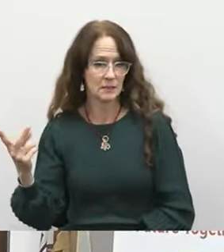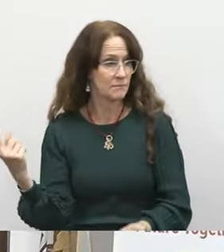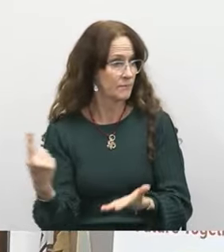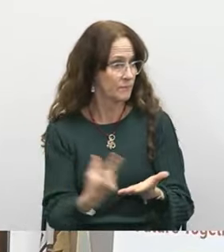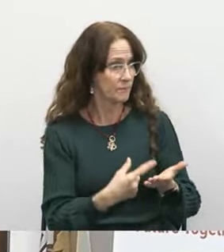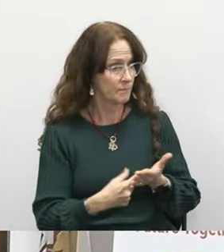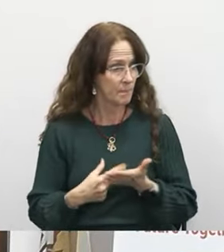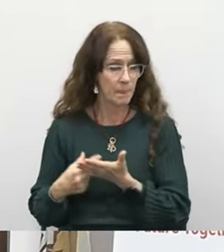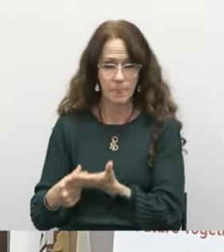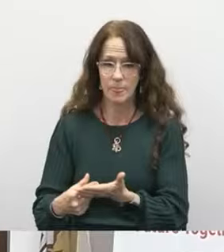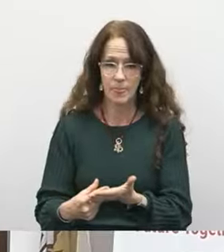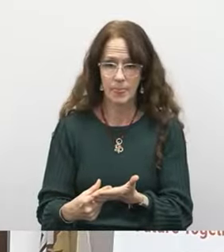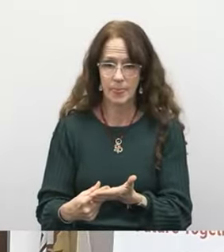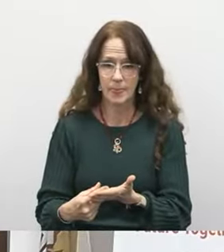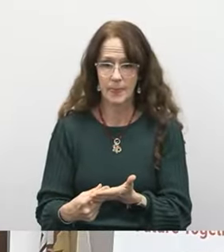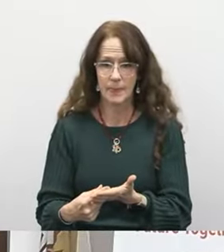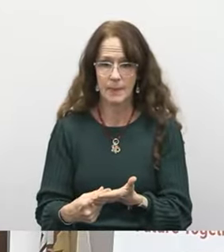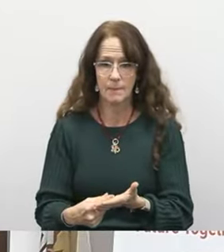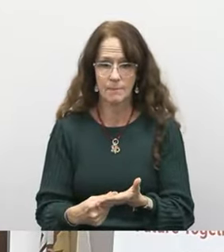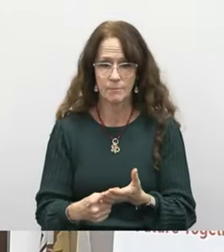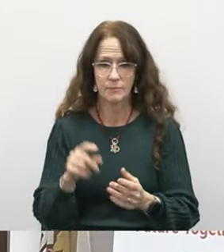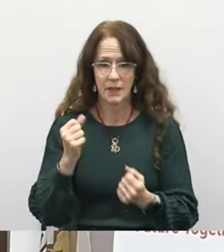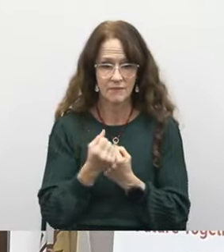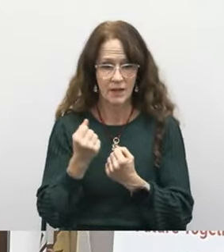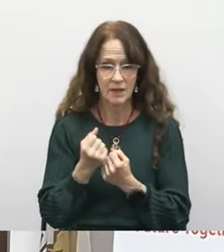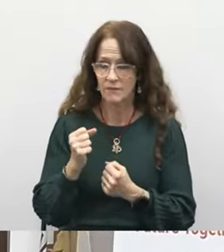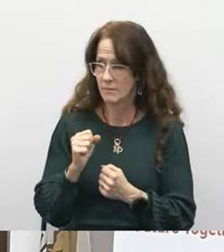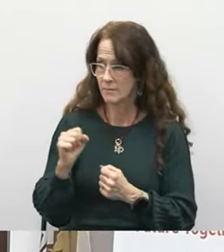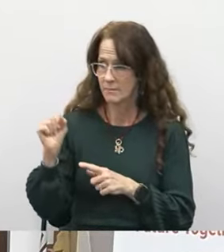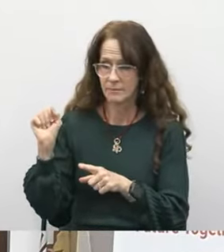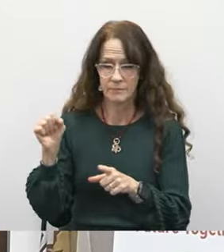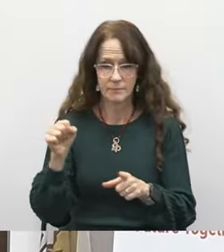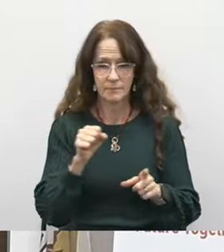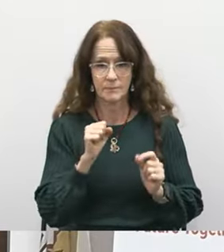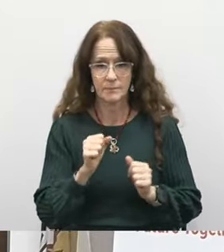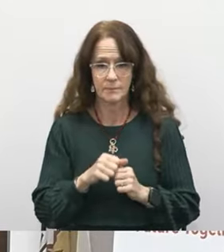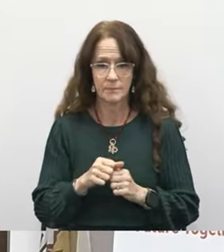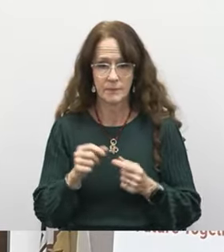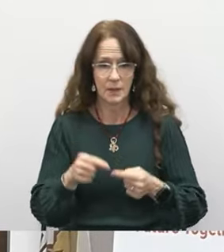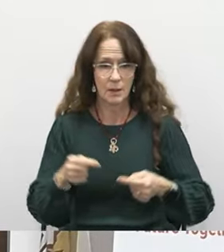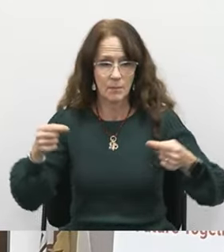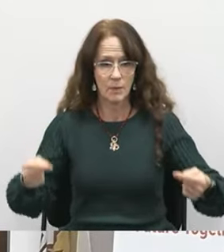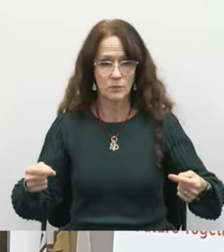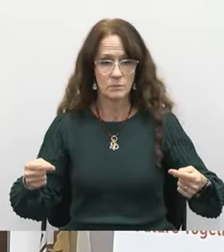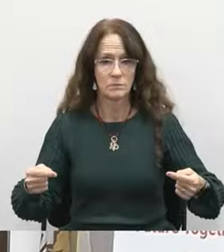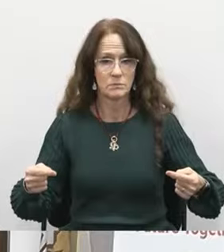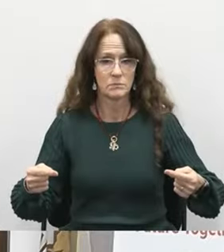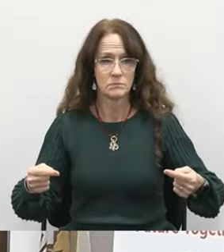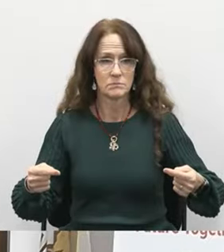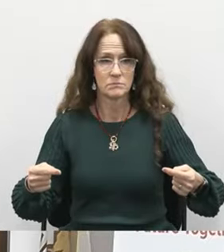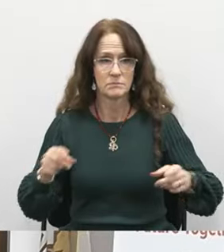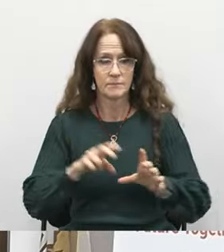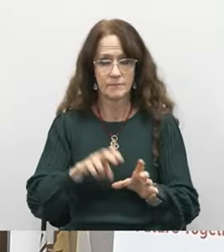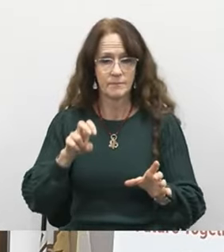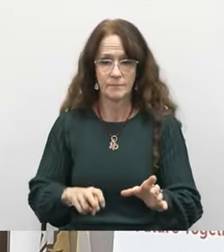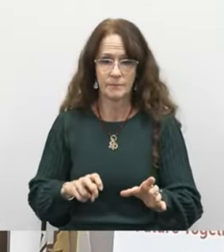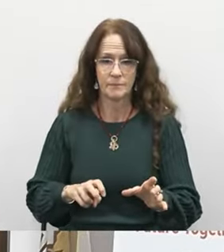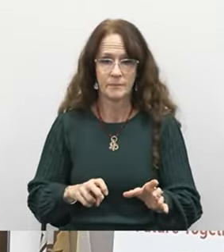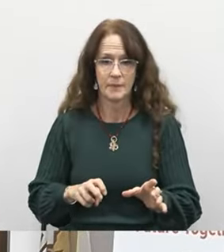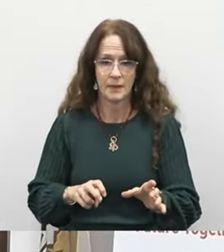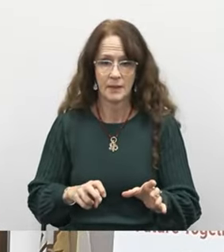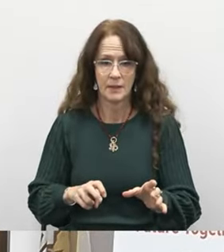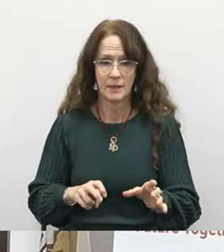discussion? All in favor? Aye. Aye. Any opposed? Any